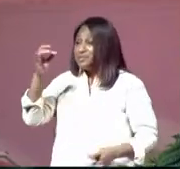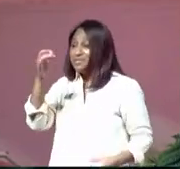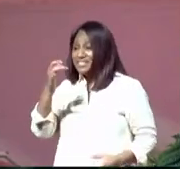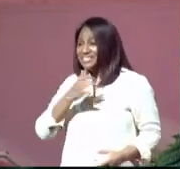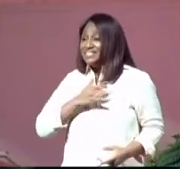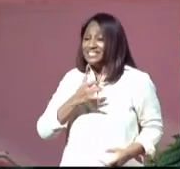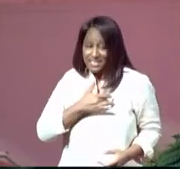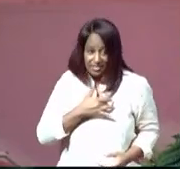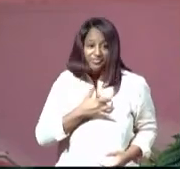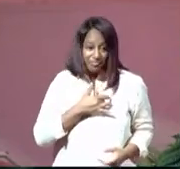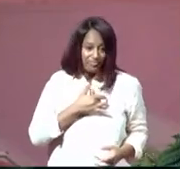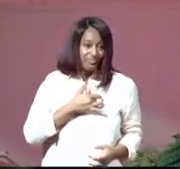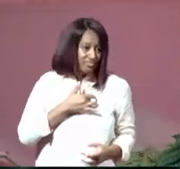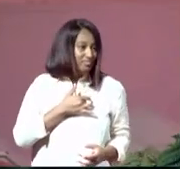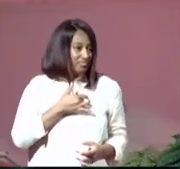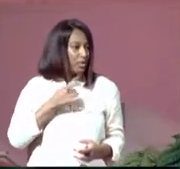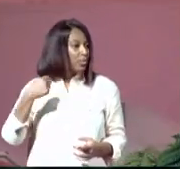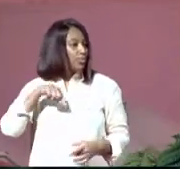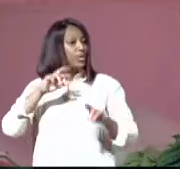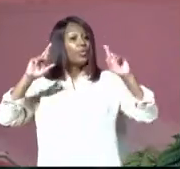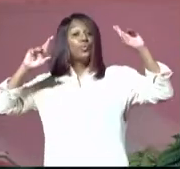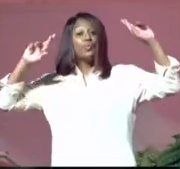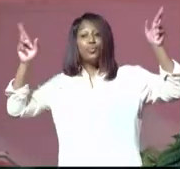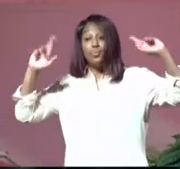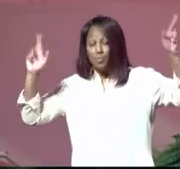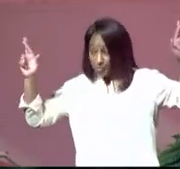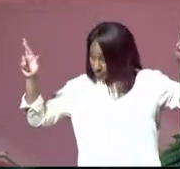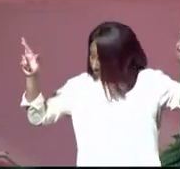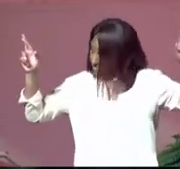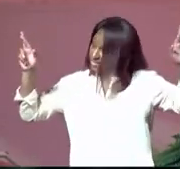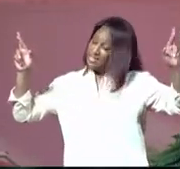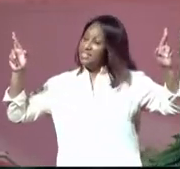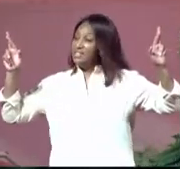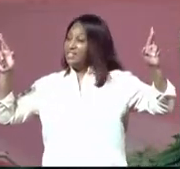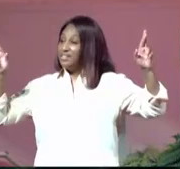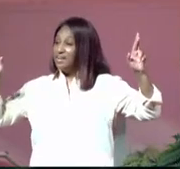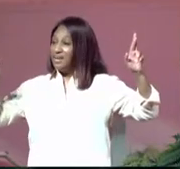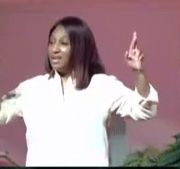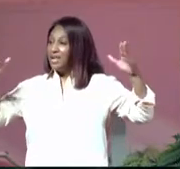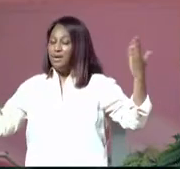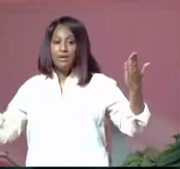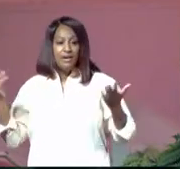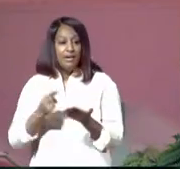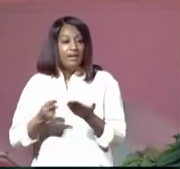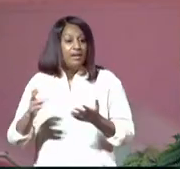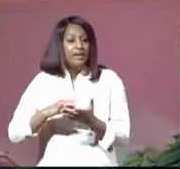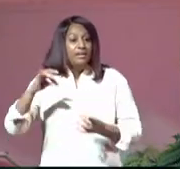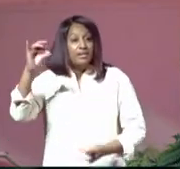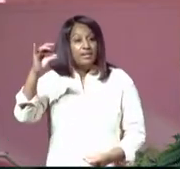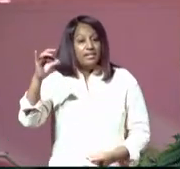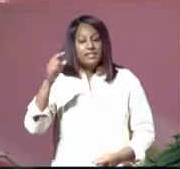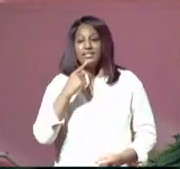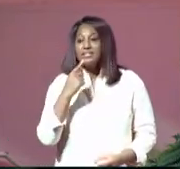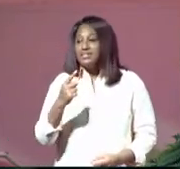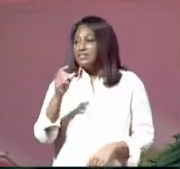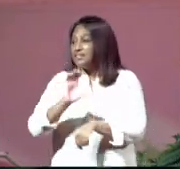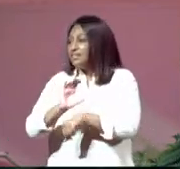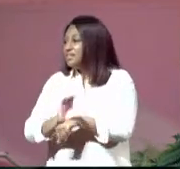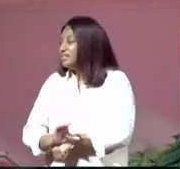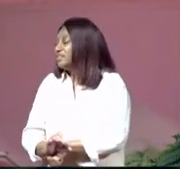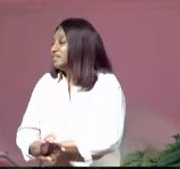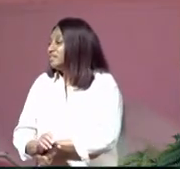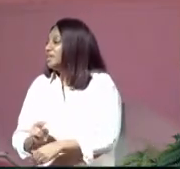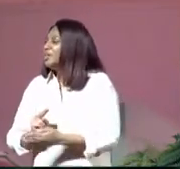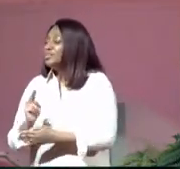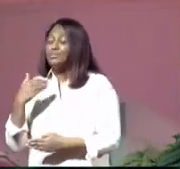your word. So we ready ourselves to hear what the Spirit has to say to the church. Now use me for your own